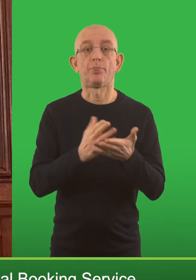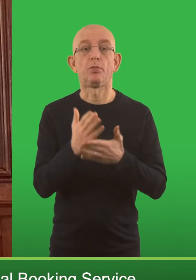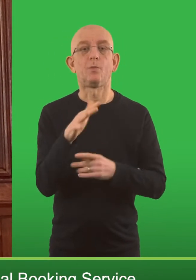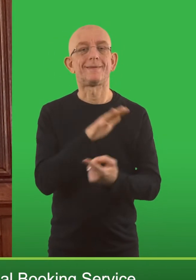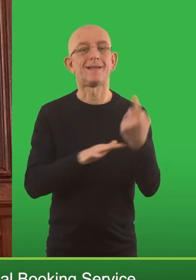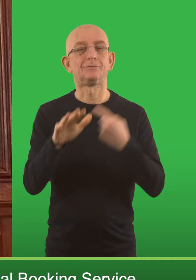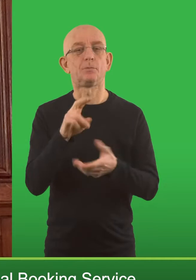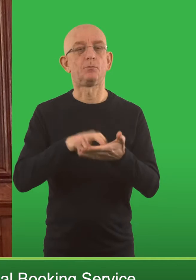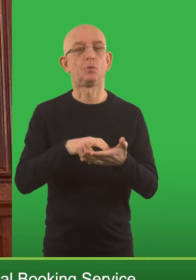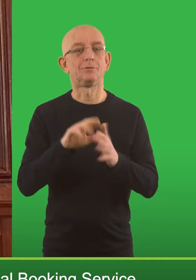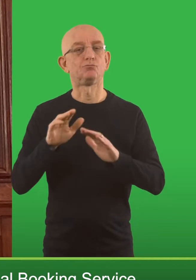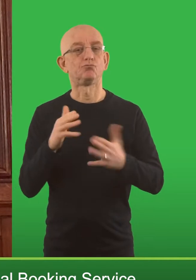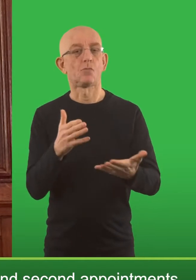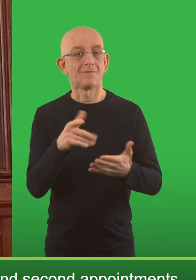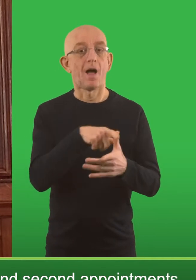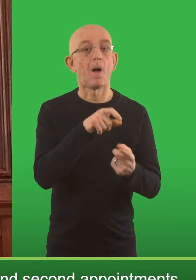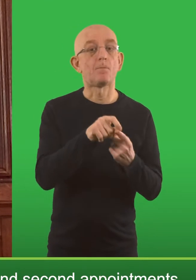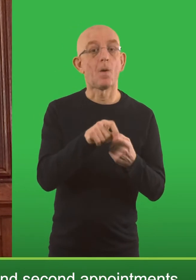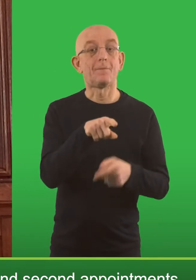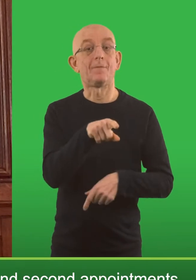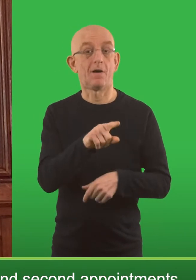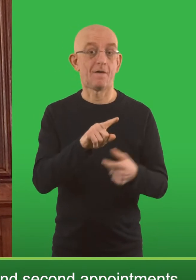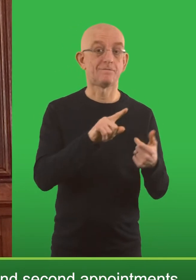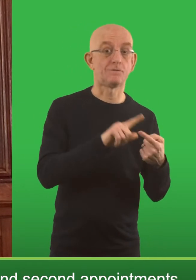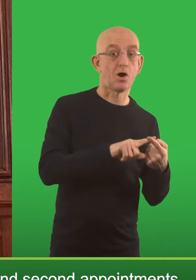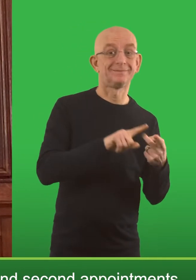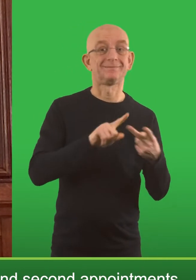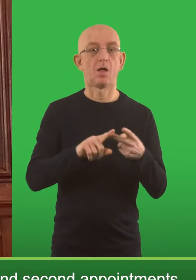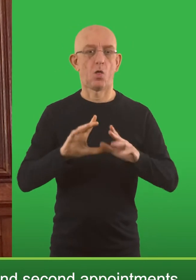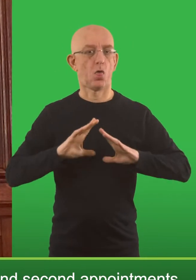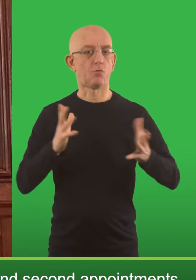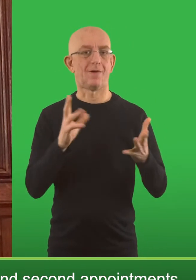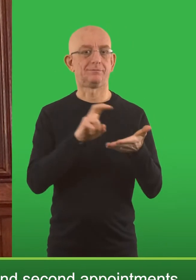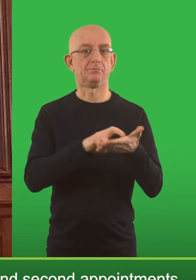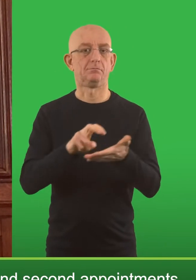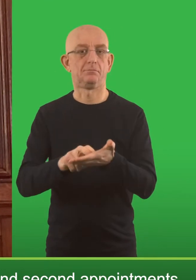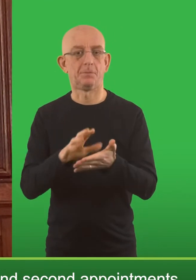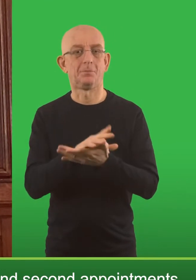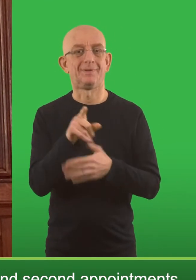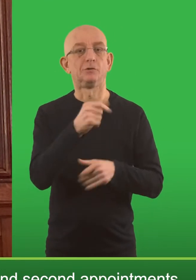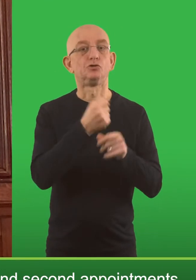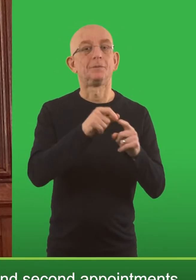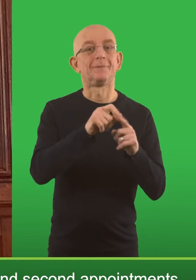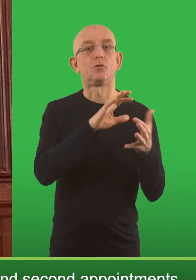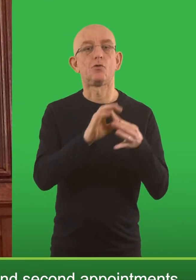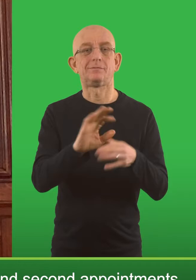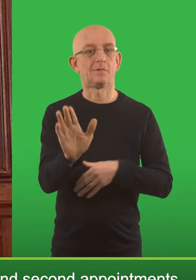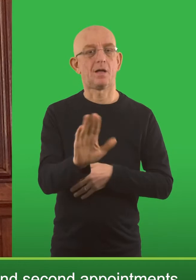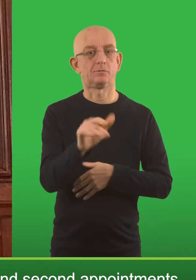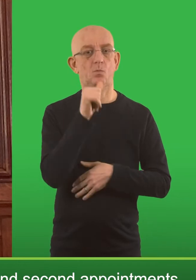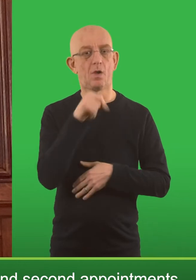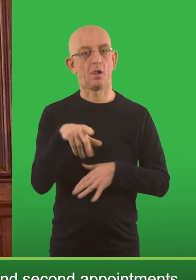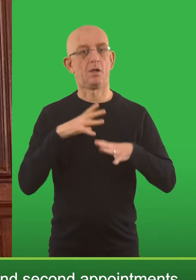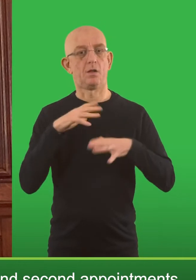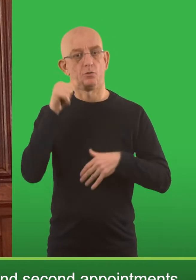that will book through the National Booking Service will have their appointment booked for their first and second appointments at the same time, and